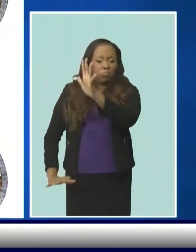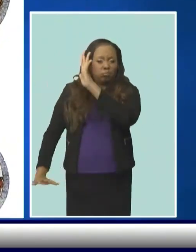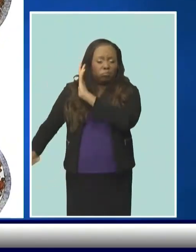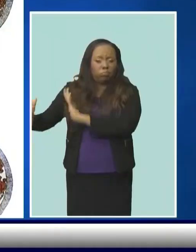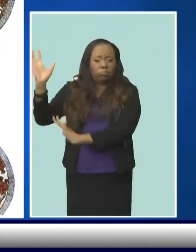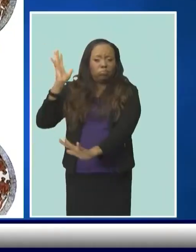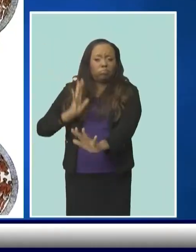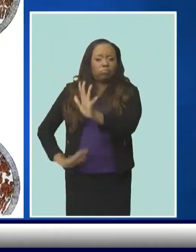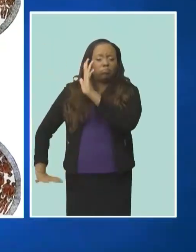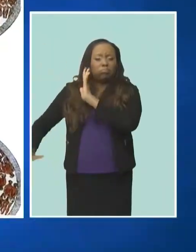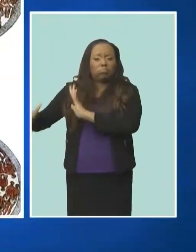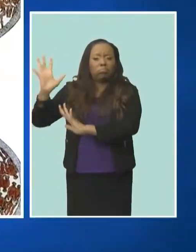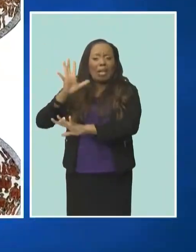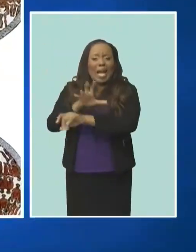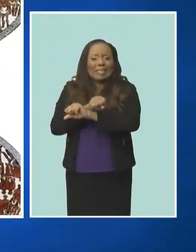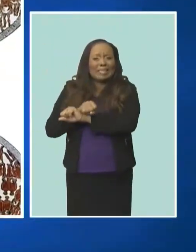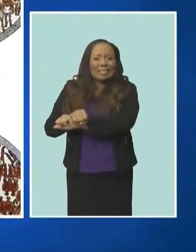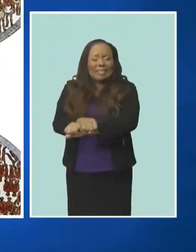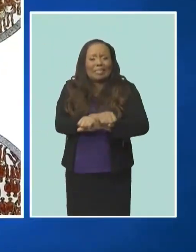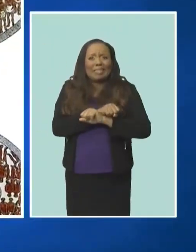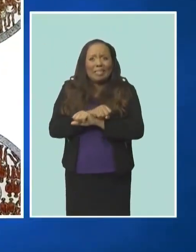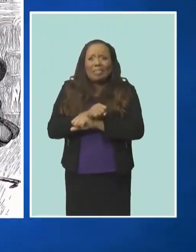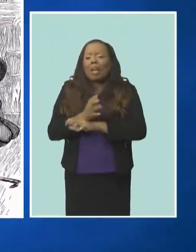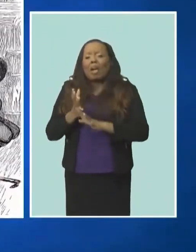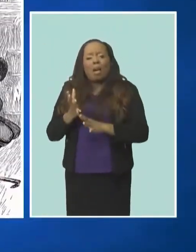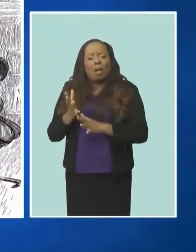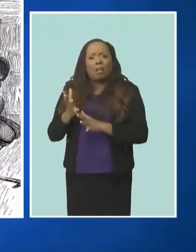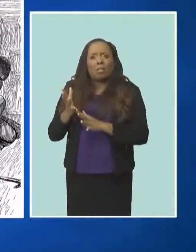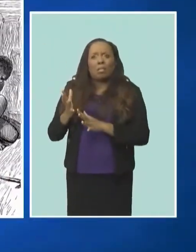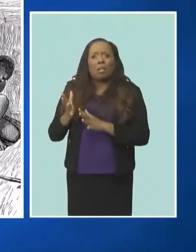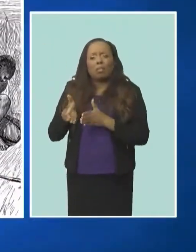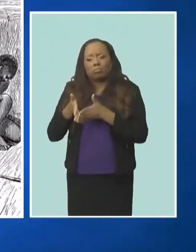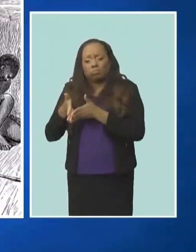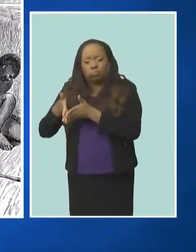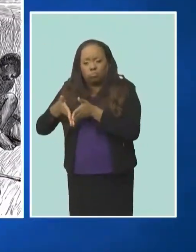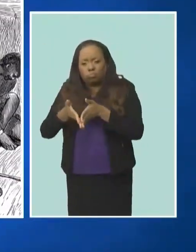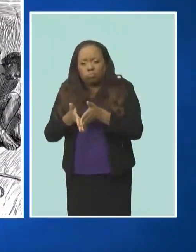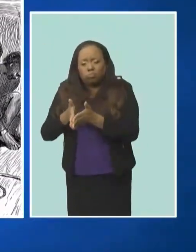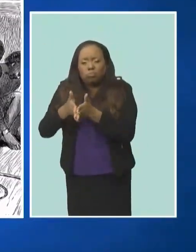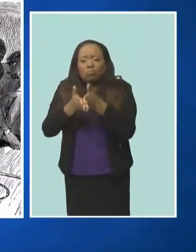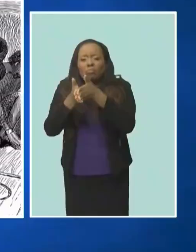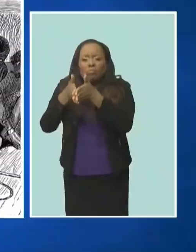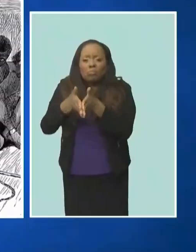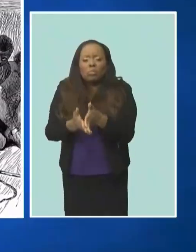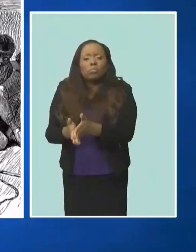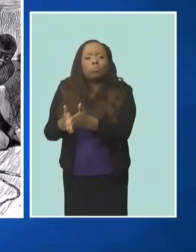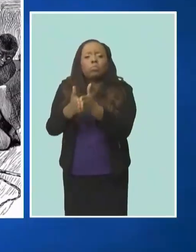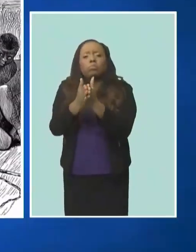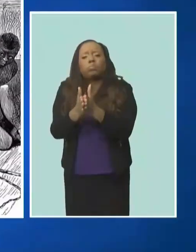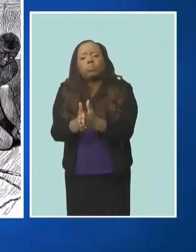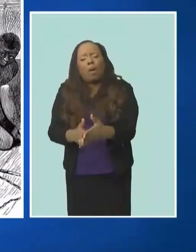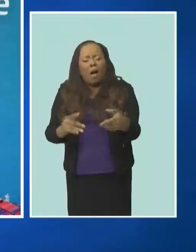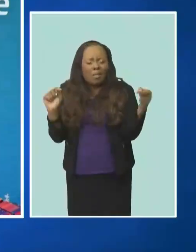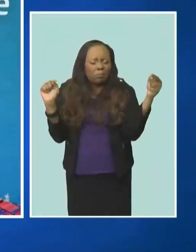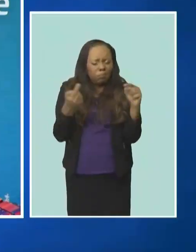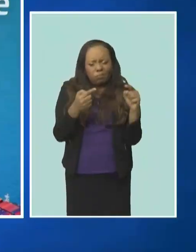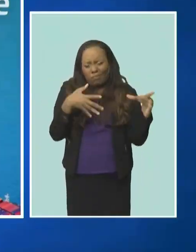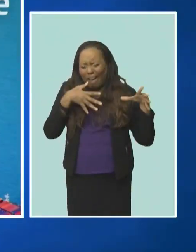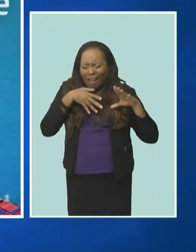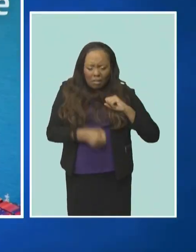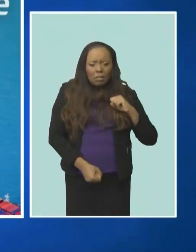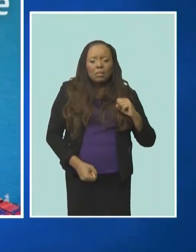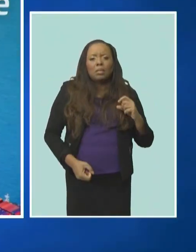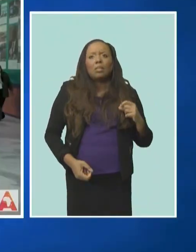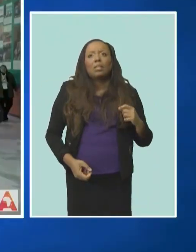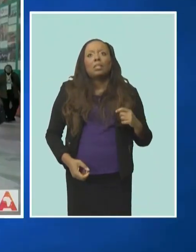the slave trade. They crossed the seas, and it was a painful episode in our lives. You